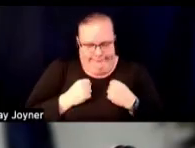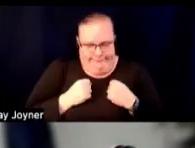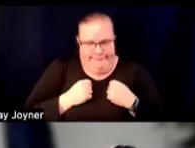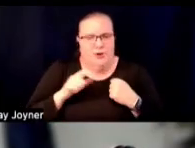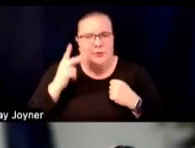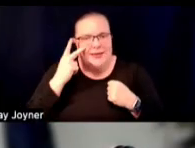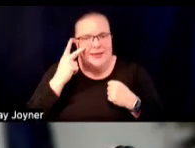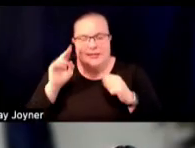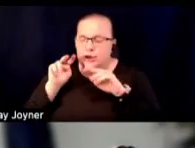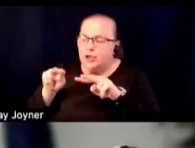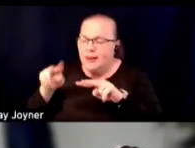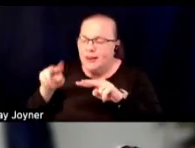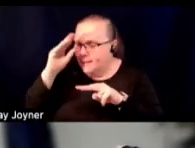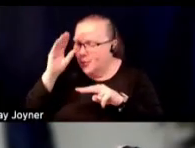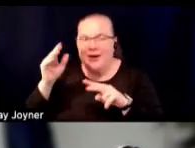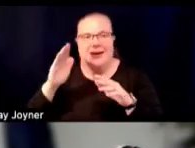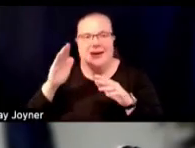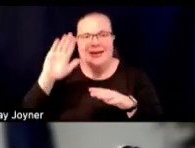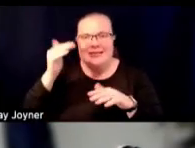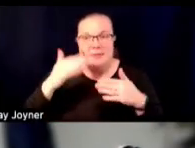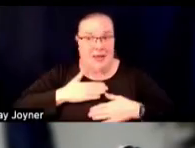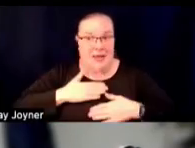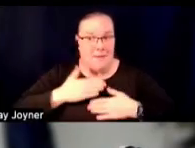boy. So Mm, he's happy that somebody can see him.